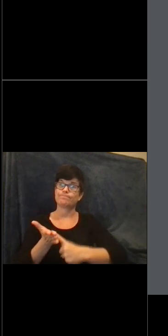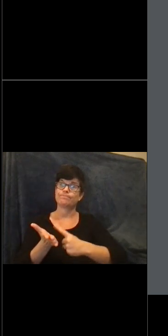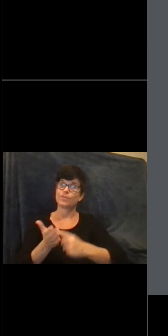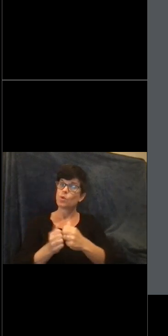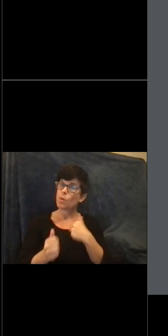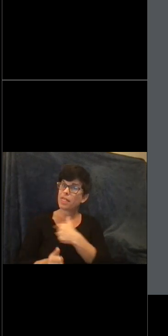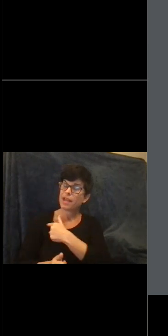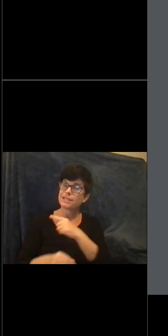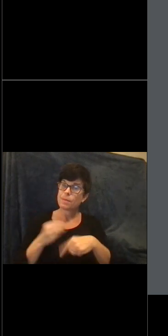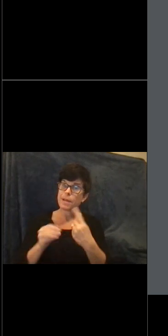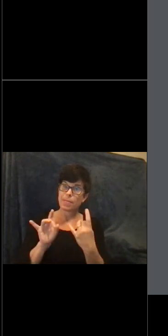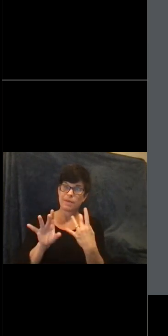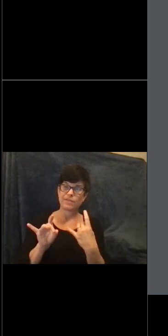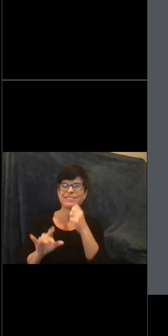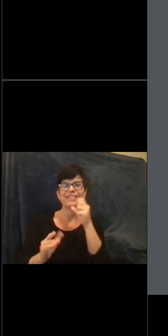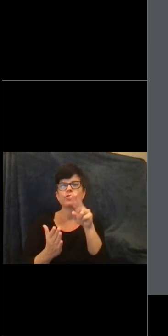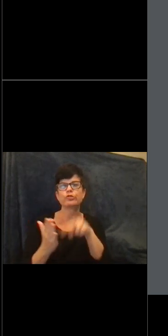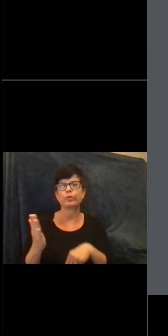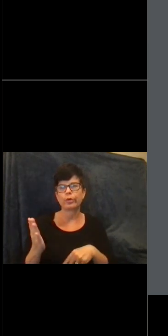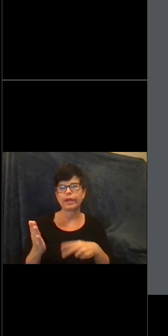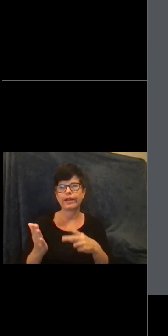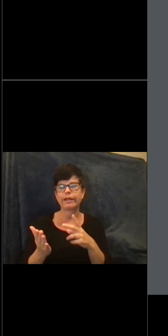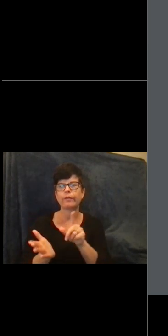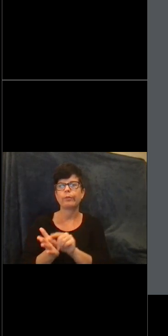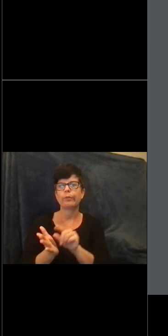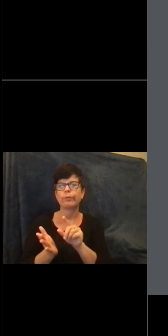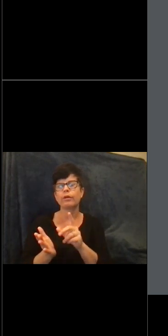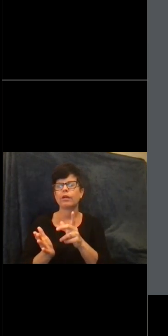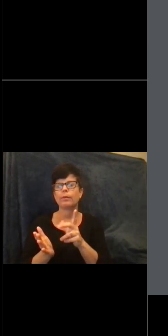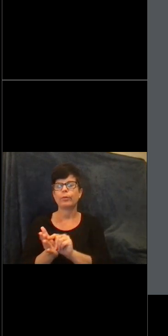was instead of just reading it on a piece of paper.